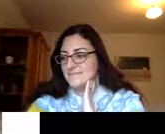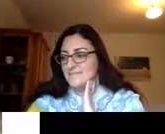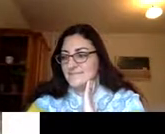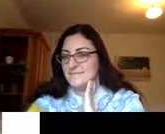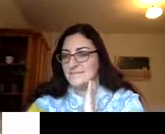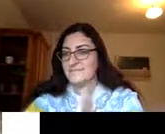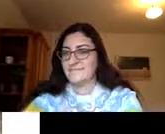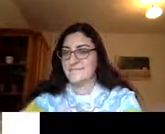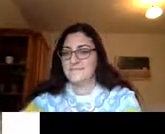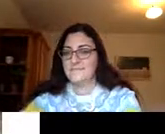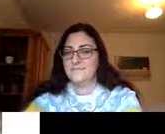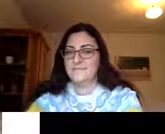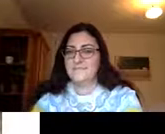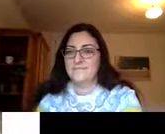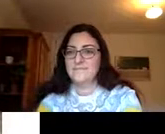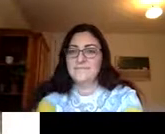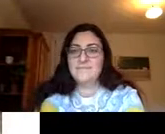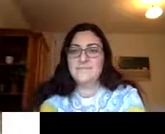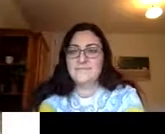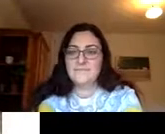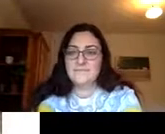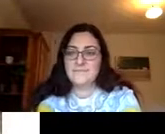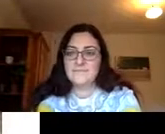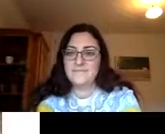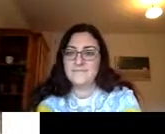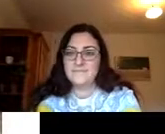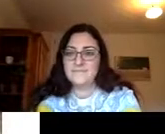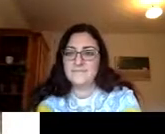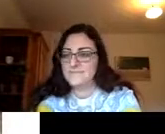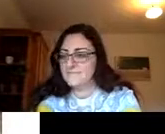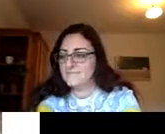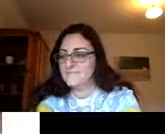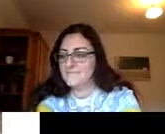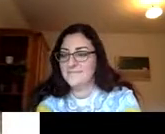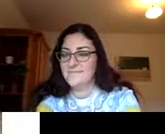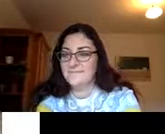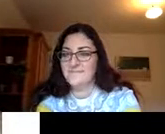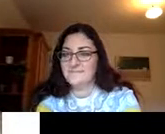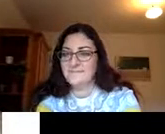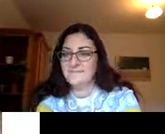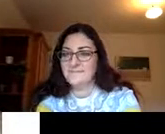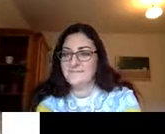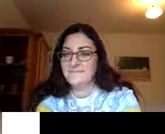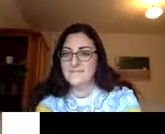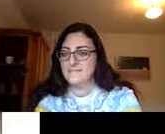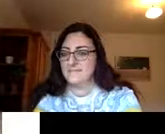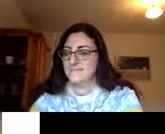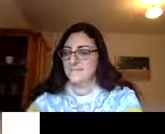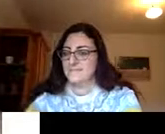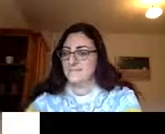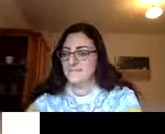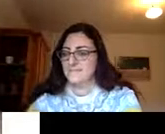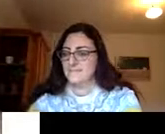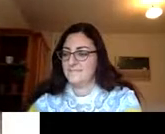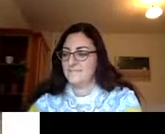all coming to the museum, and that's where we'd be right now, and you'd be having a good look at these things. So in lieu of that, we've